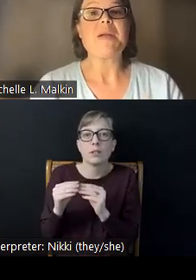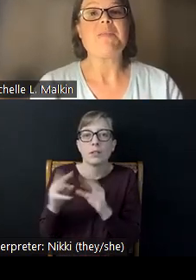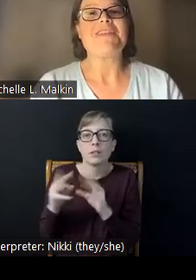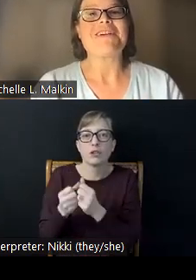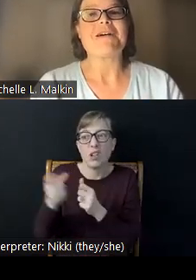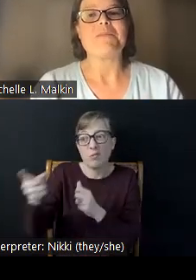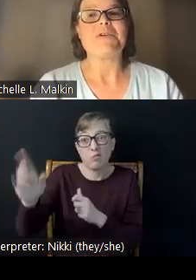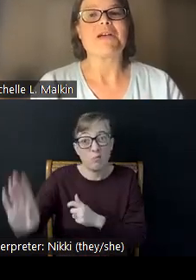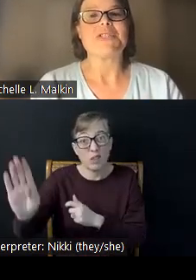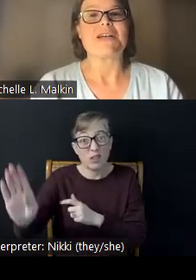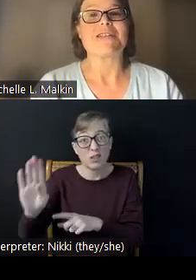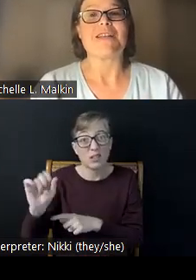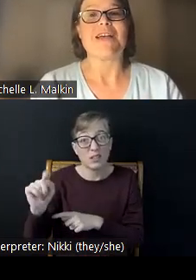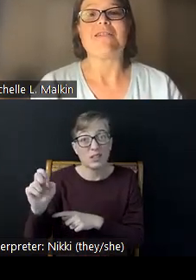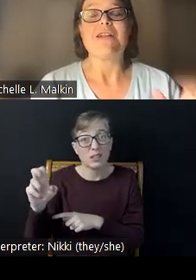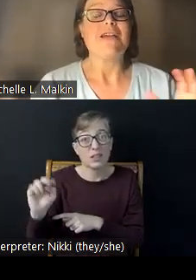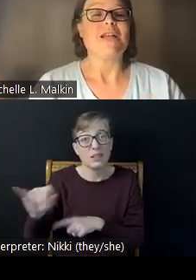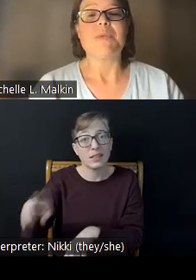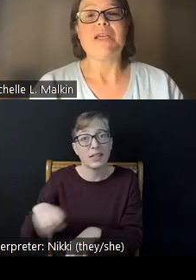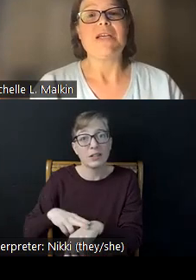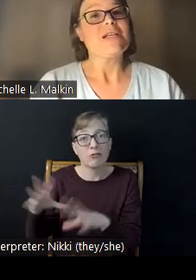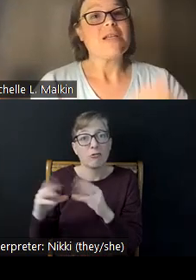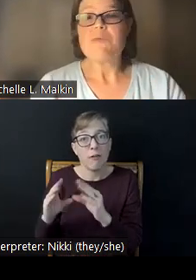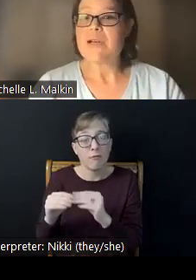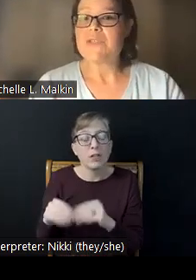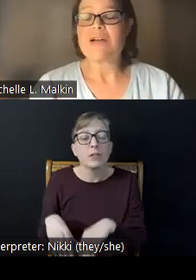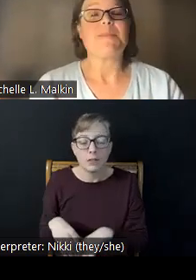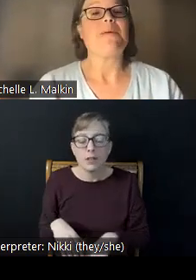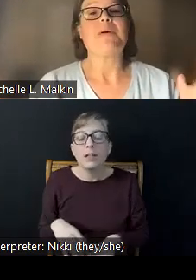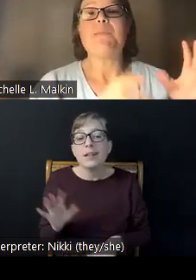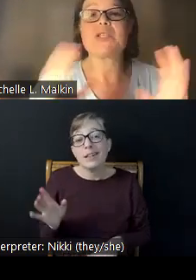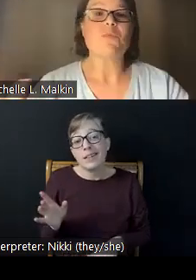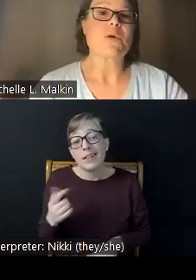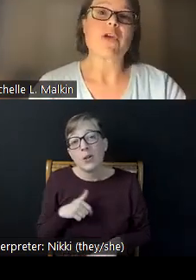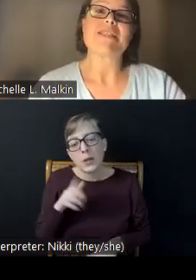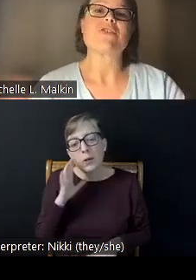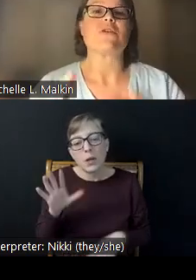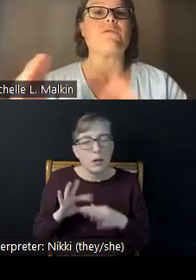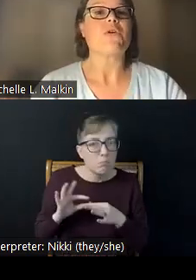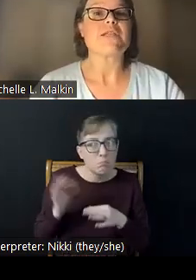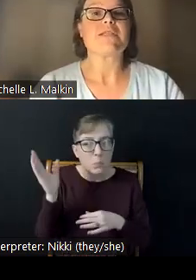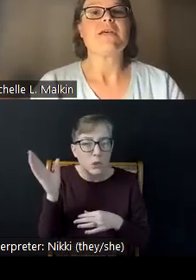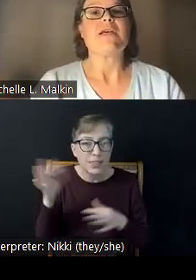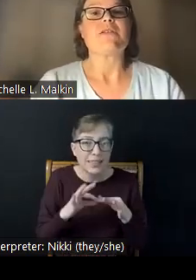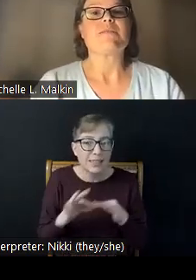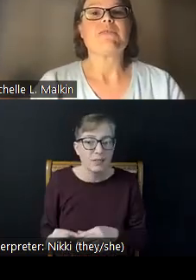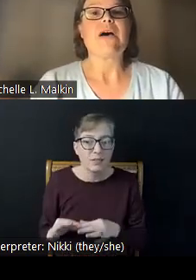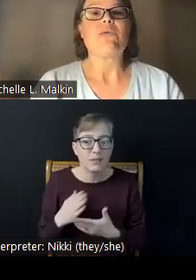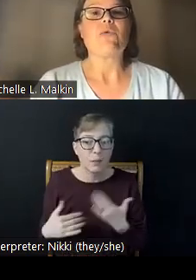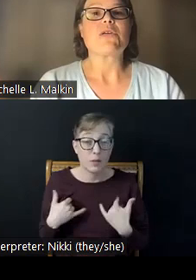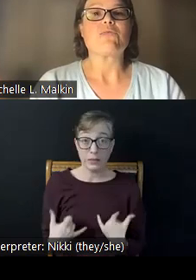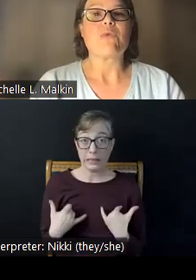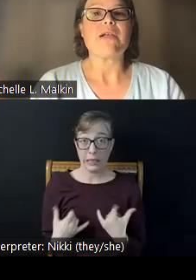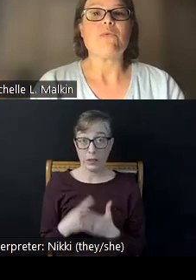if you happen to be there, you can come check it out. It'll be some of what I've talked about, but much more practitioner focused in terms of